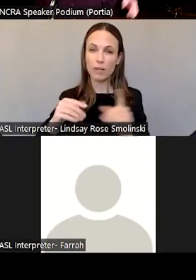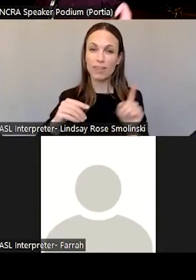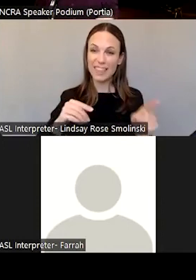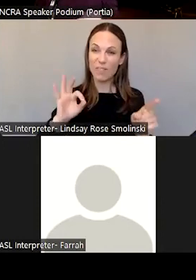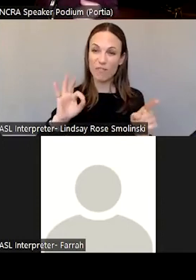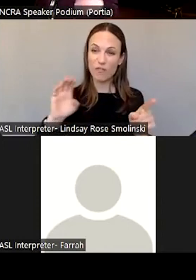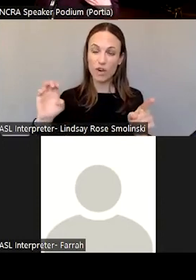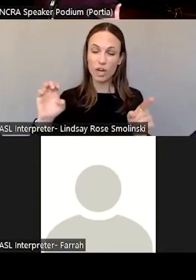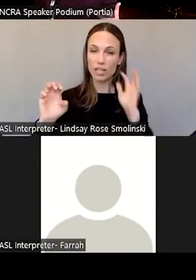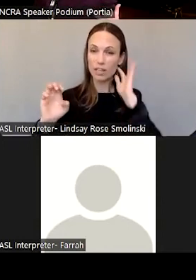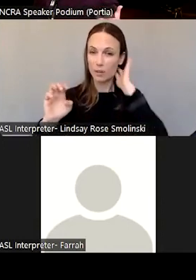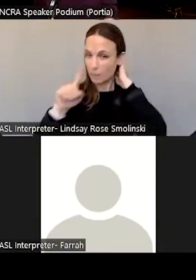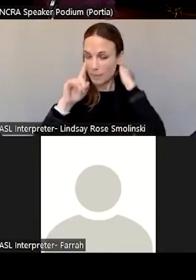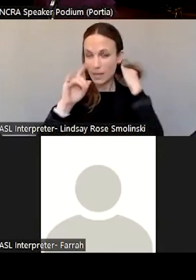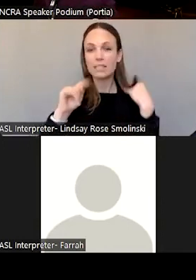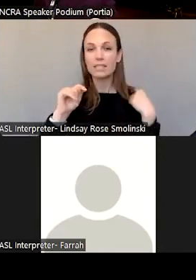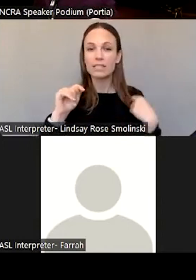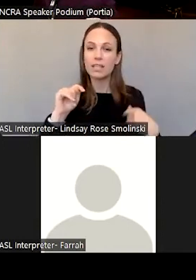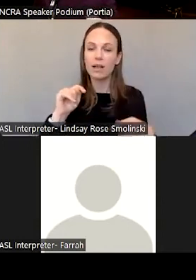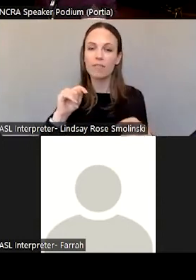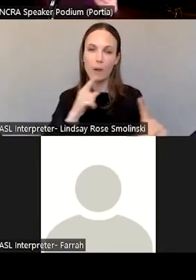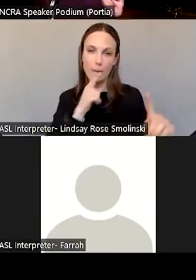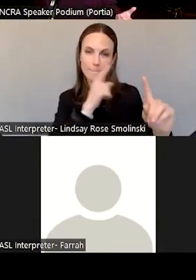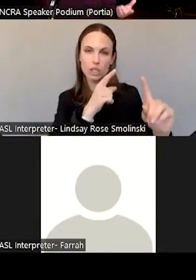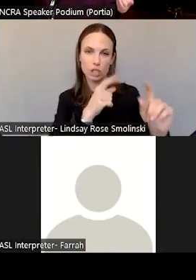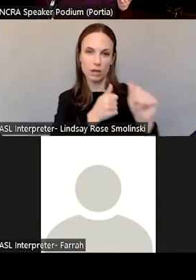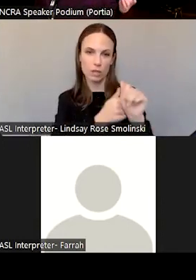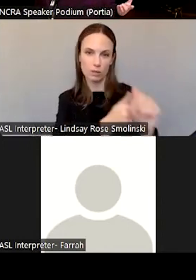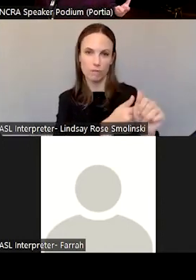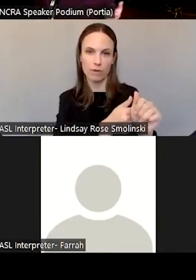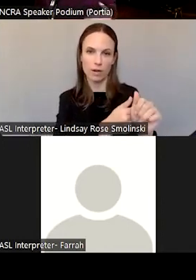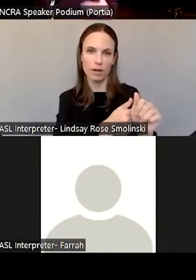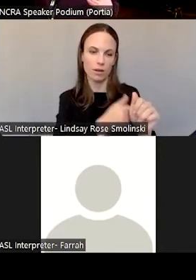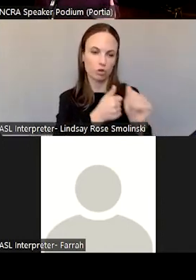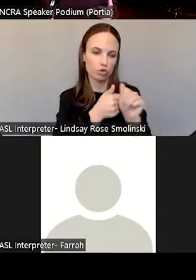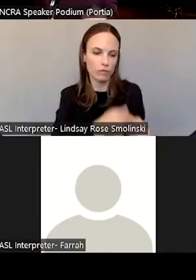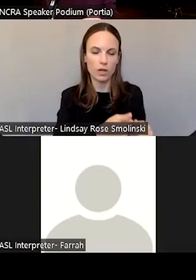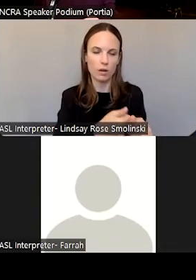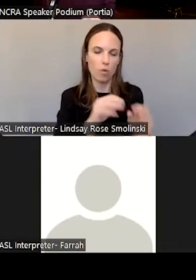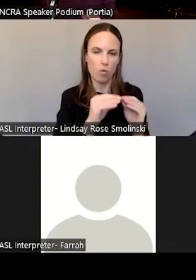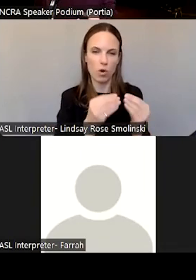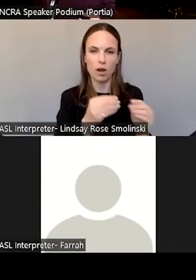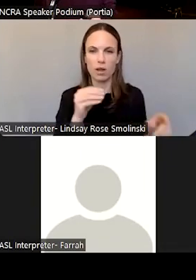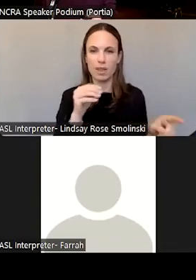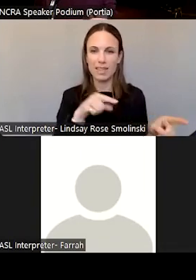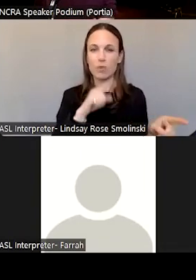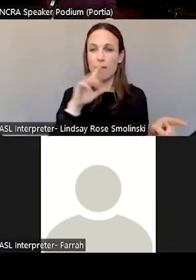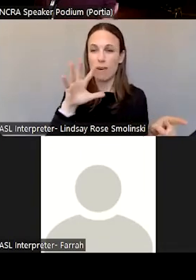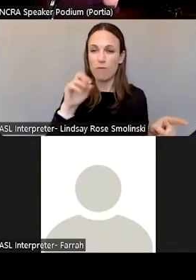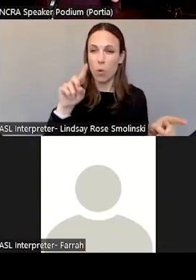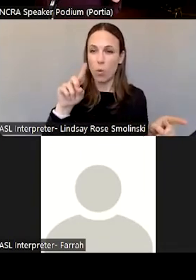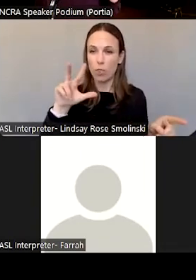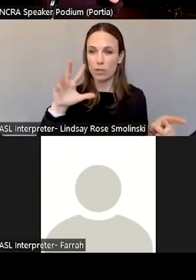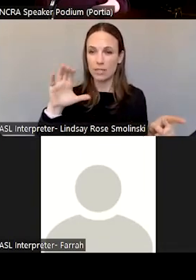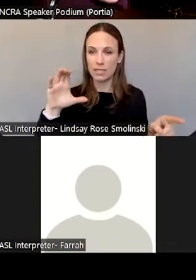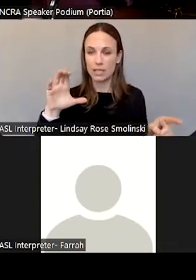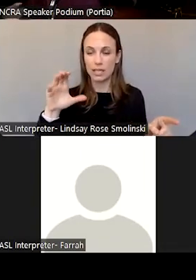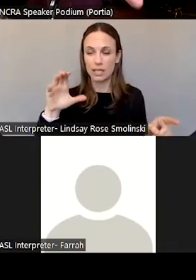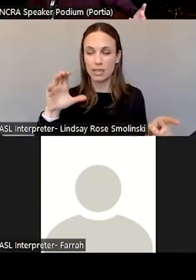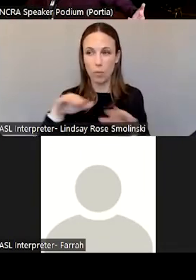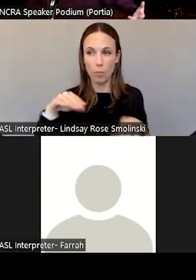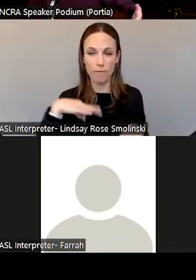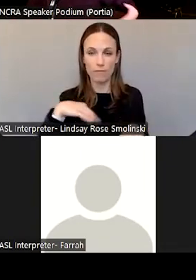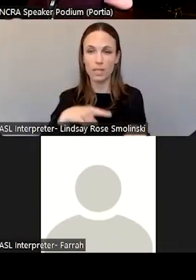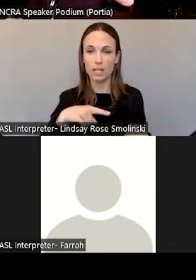free because it's from a mission-driven organization. Resilience Birthright is a 501c3 nonprofit, and it is providing